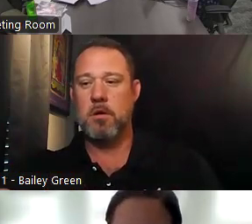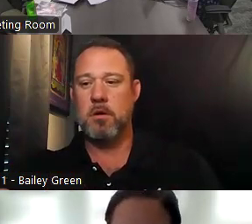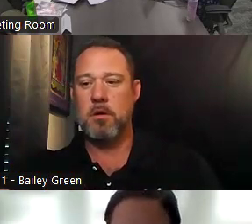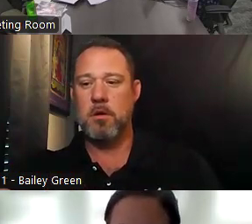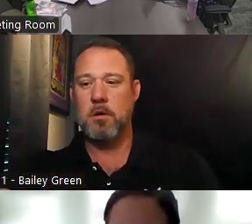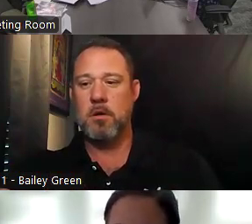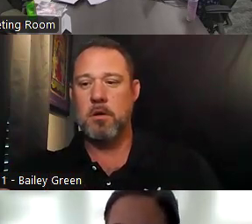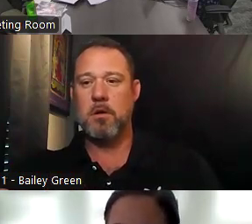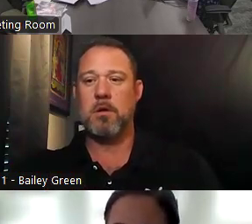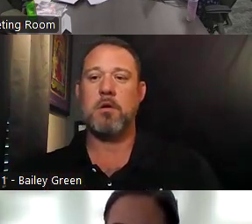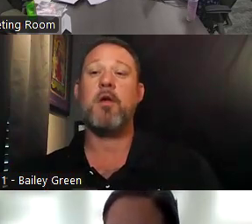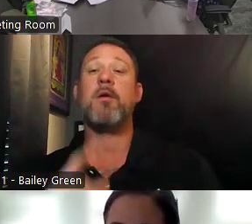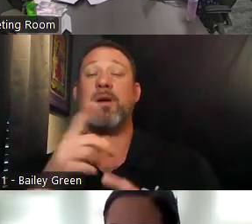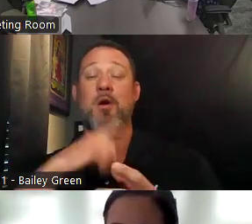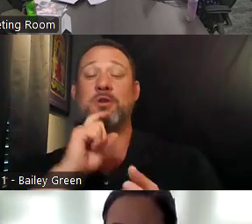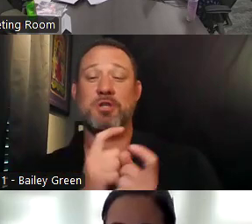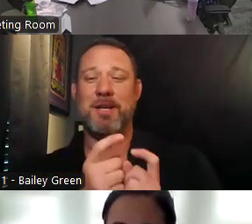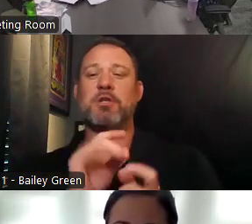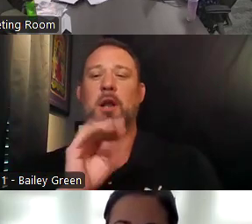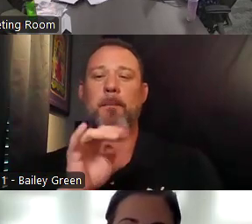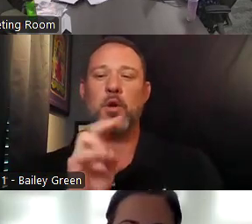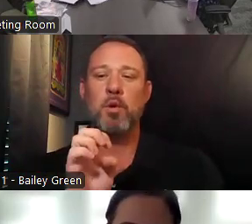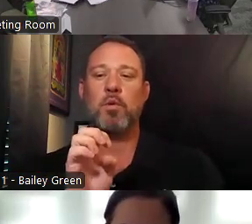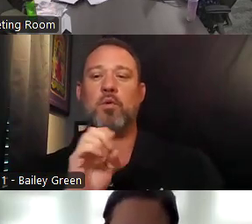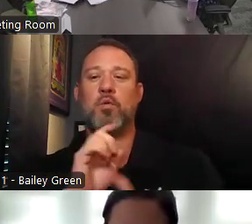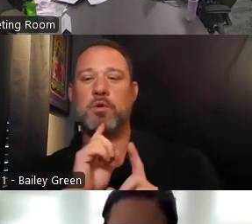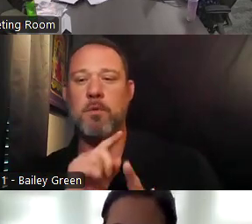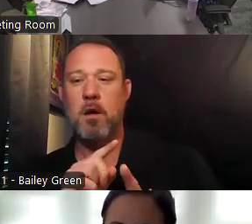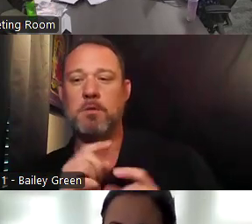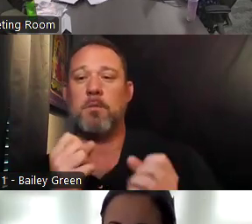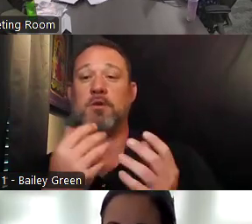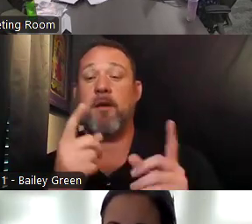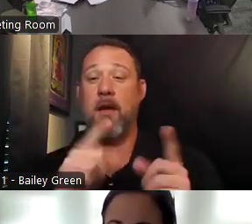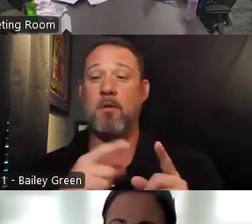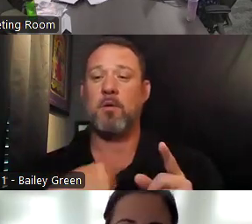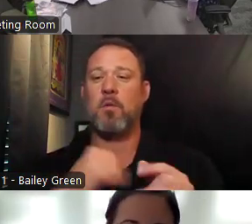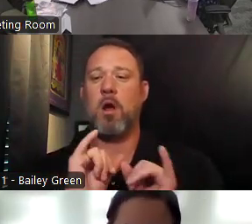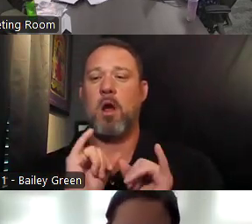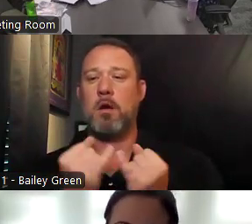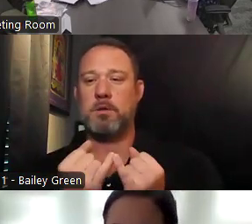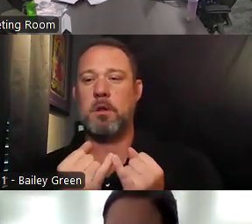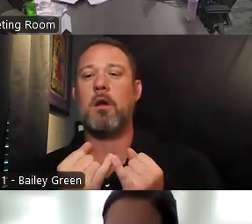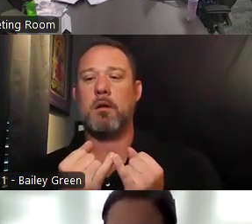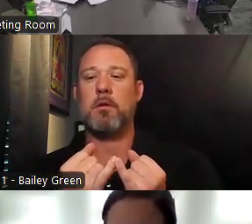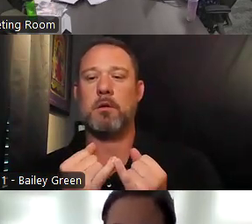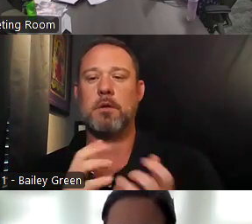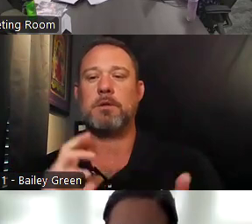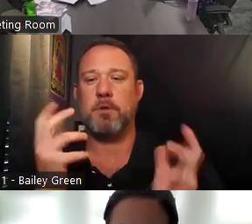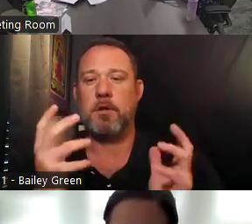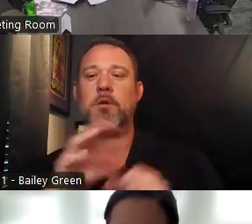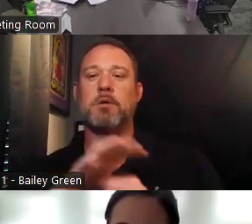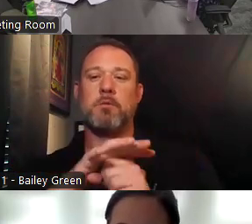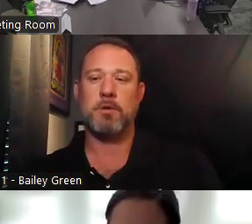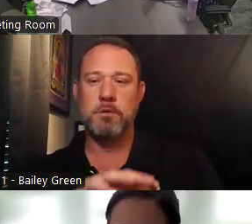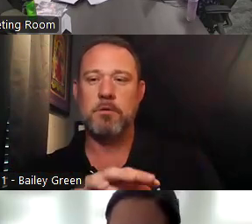think that there's changes in immune responses, very much of what happens when we're isolated, and that leads to dysregulation and suppression of